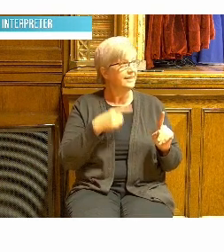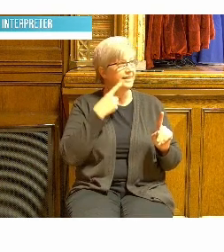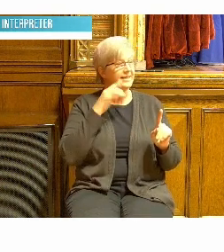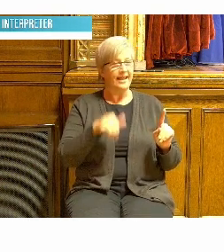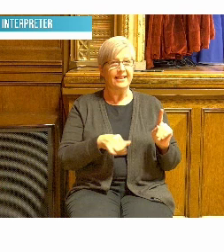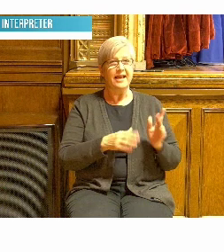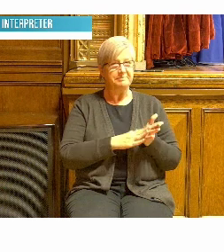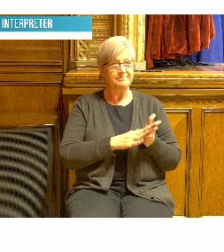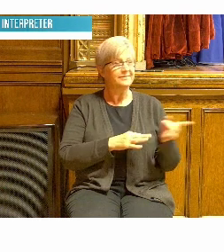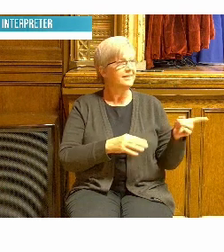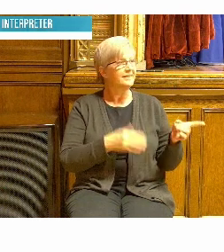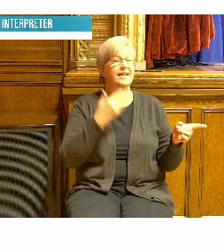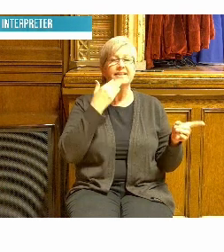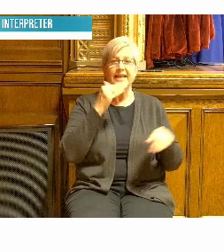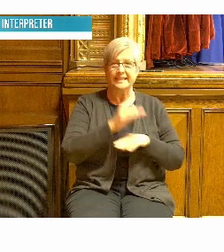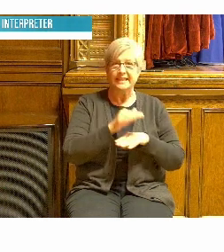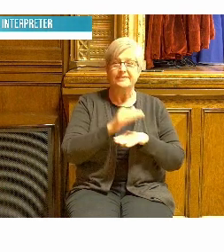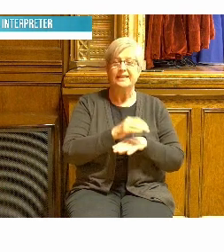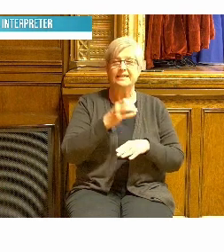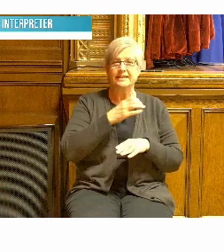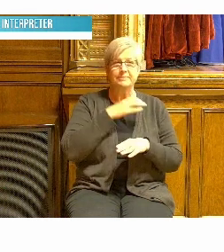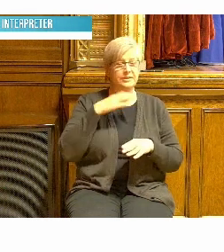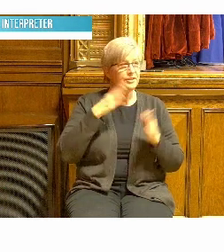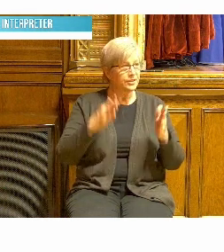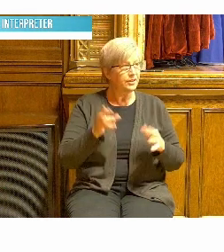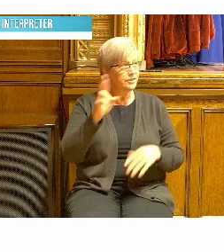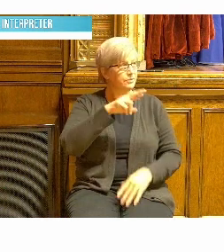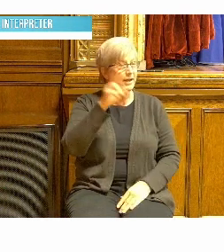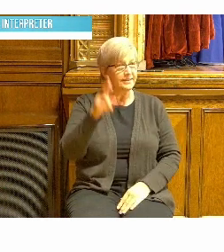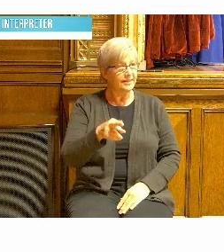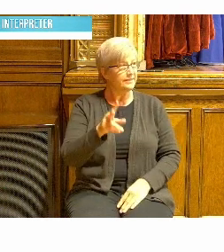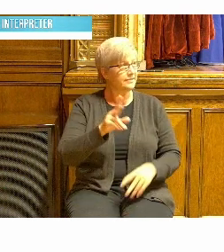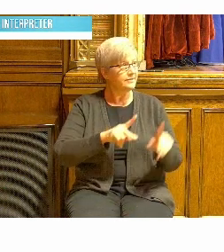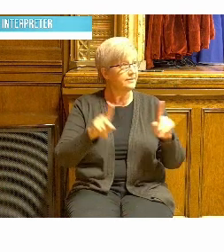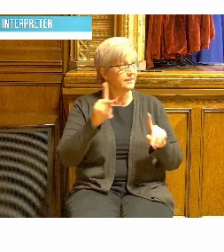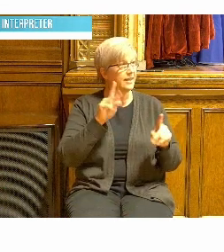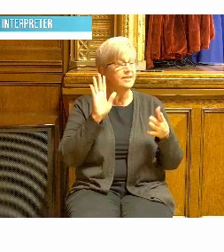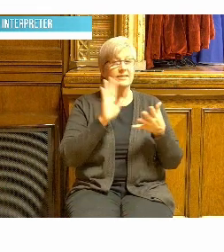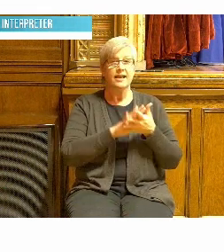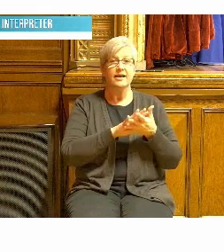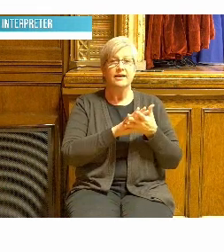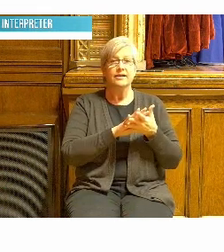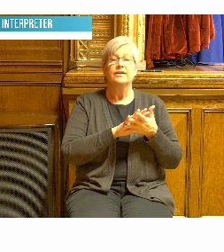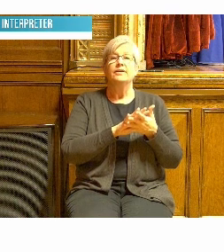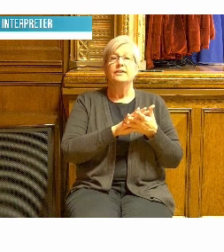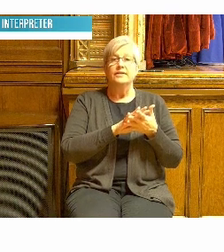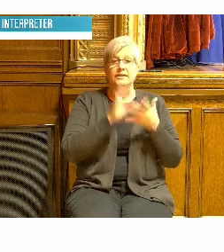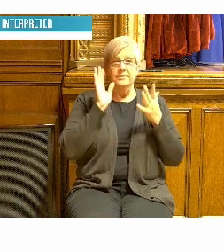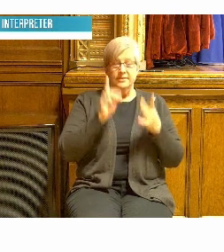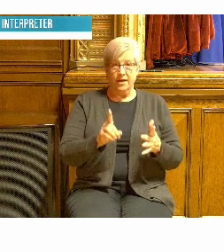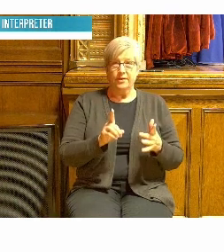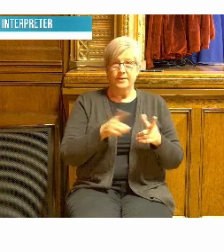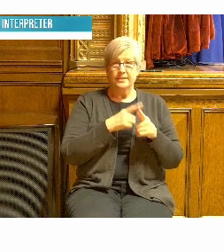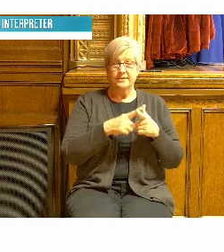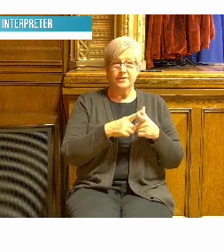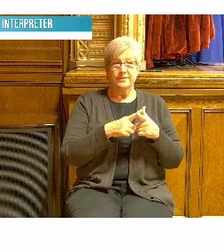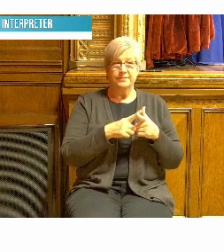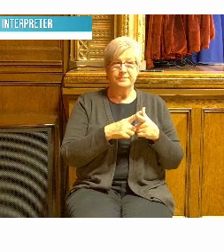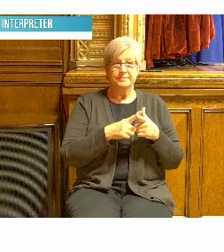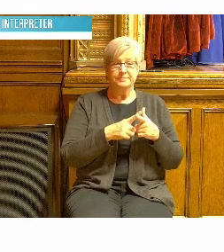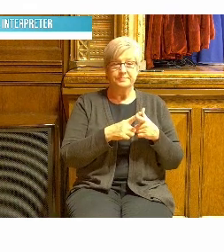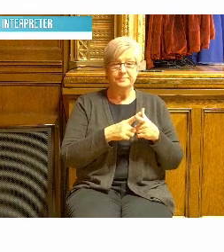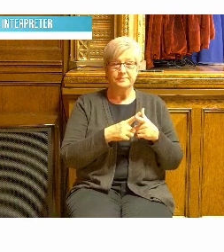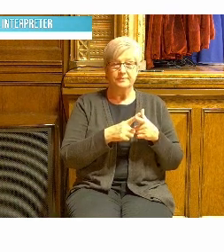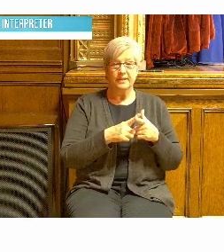you. Good evening, commissioners, fellow Rochesterians. The call for reparations is not simply